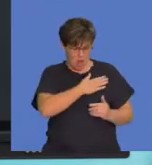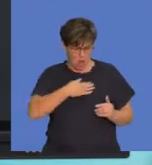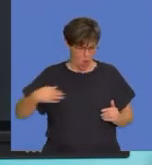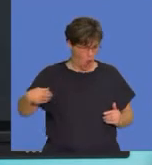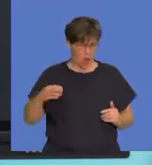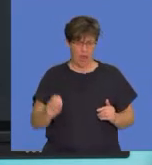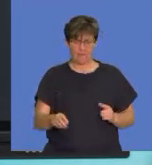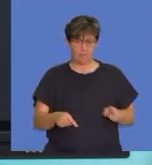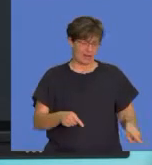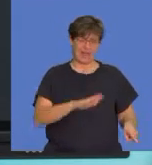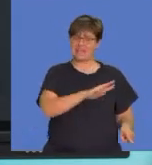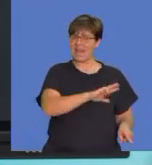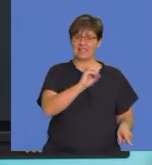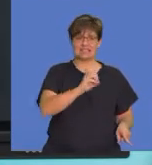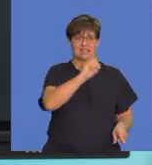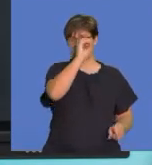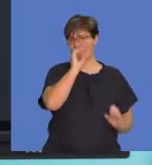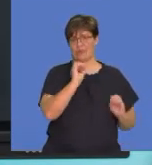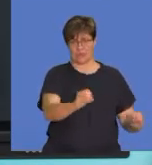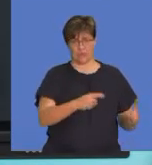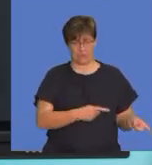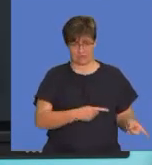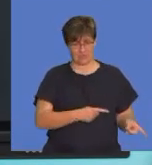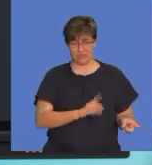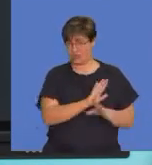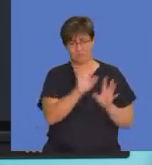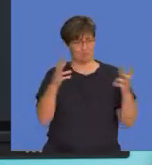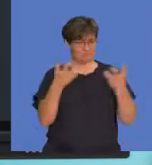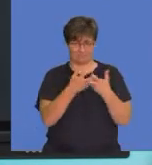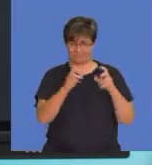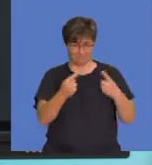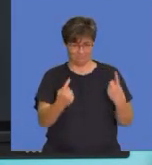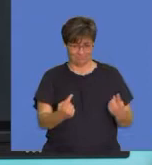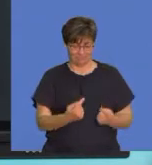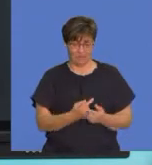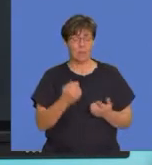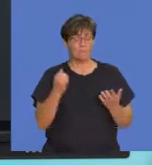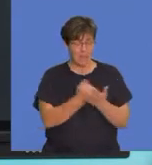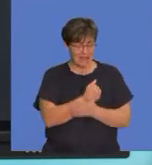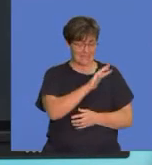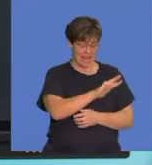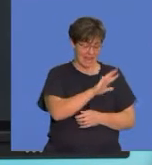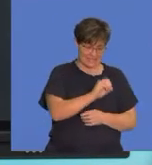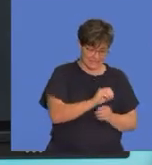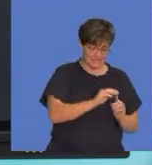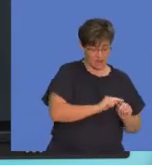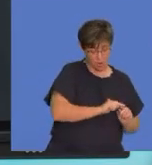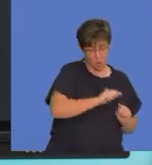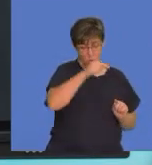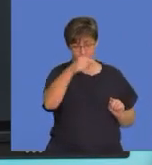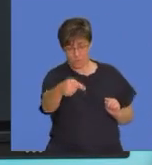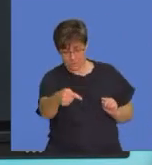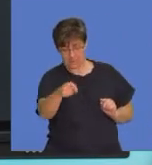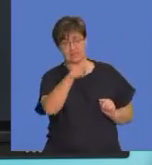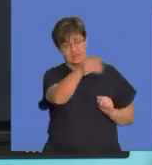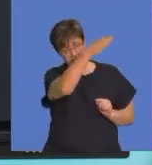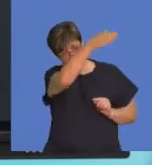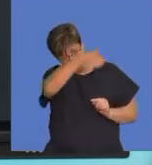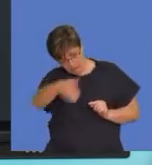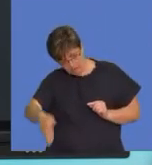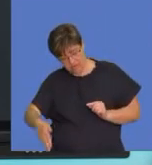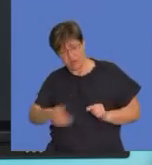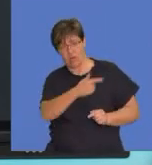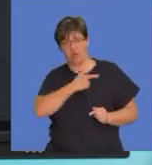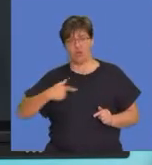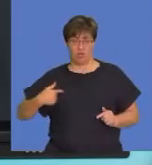sides, but they're not having a 90-degree angle. So just make sure that it is the longest side and also it